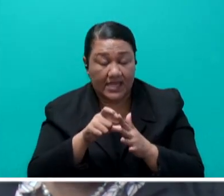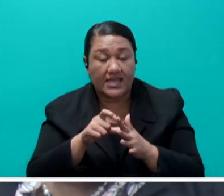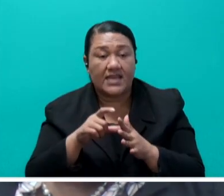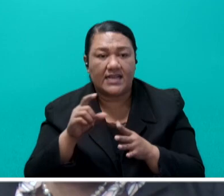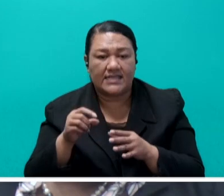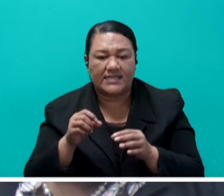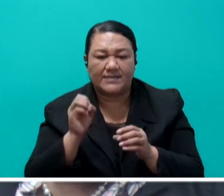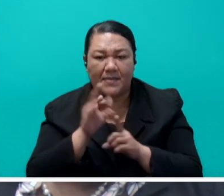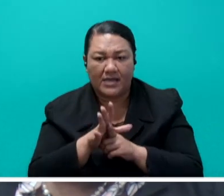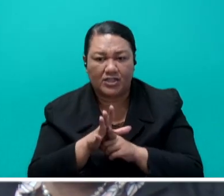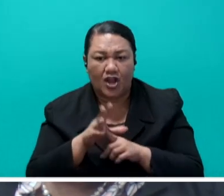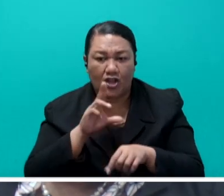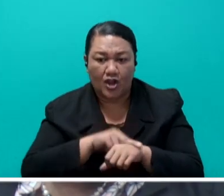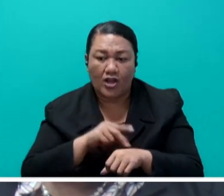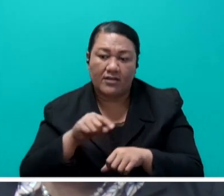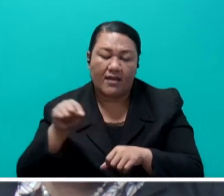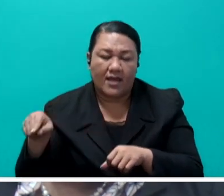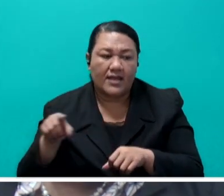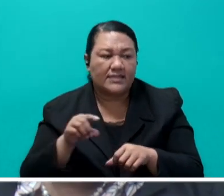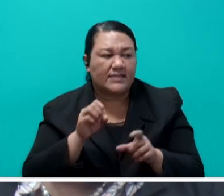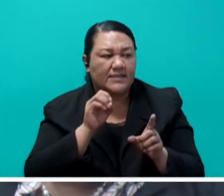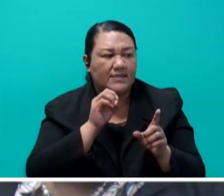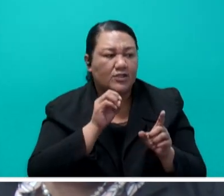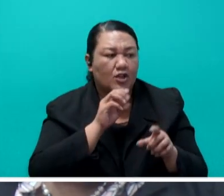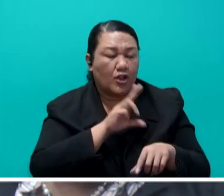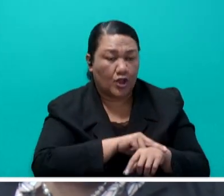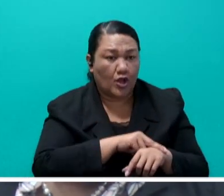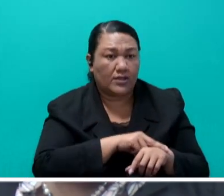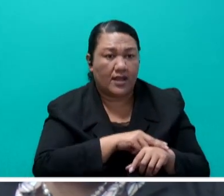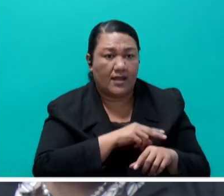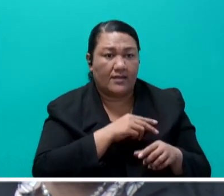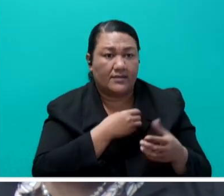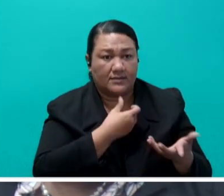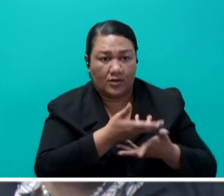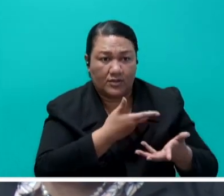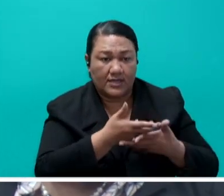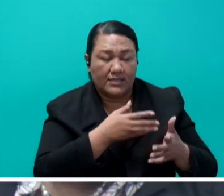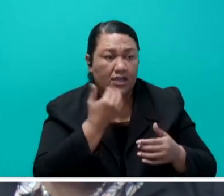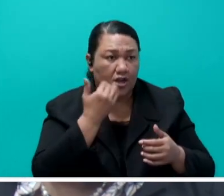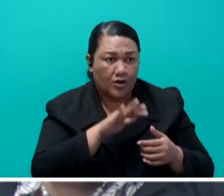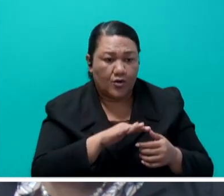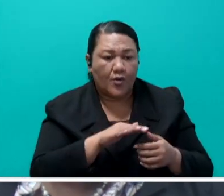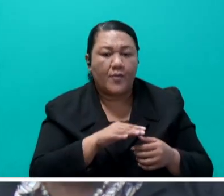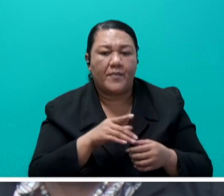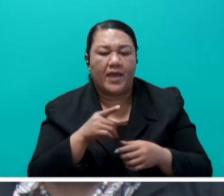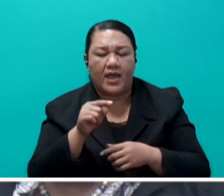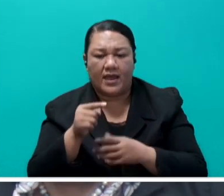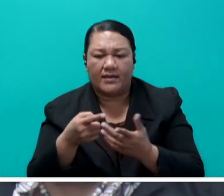Department, doctor's consultation room, holding beds for short-term patient observations.